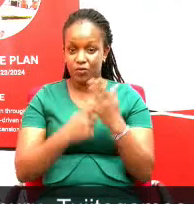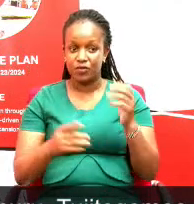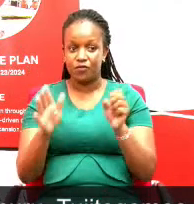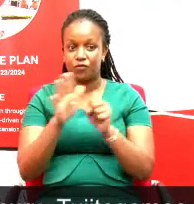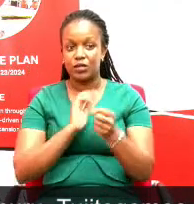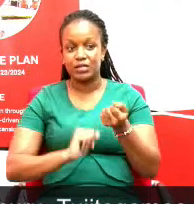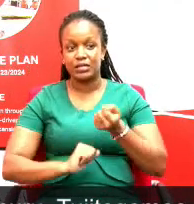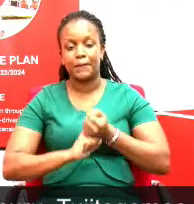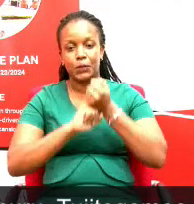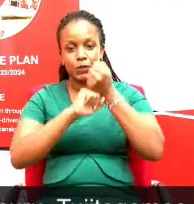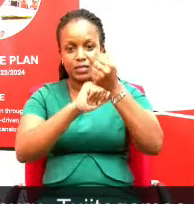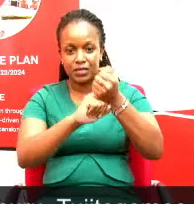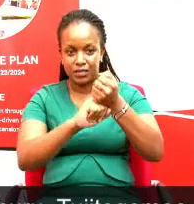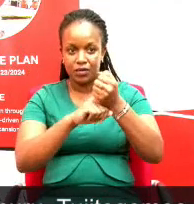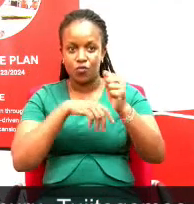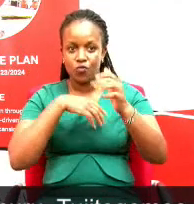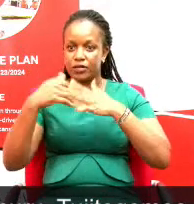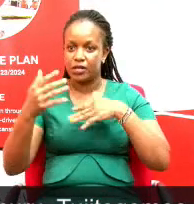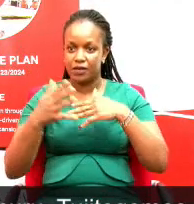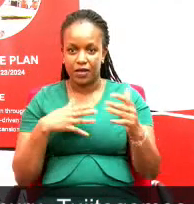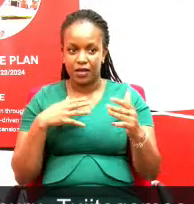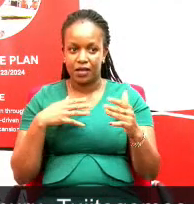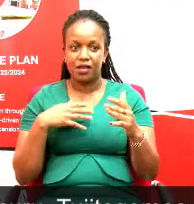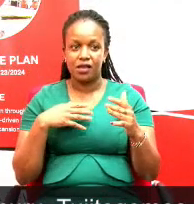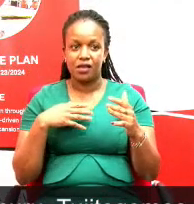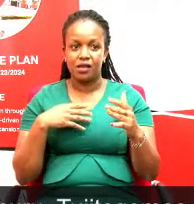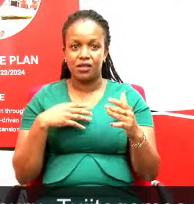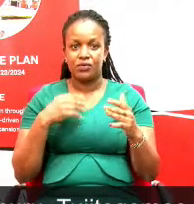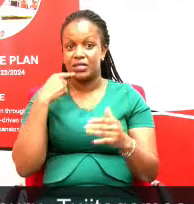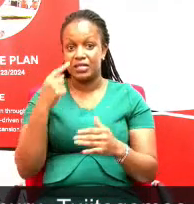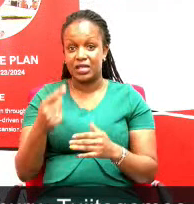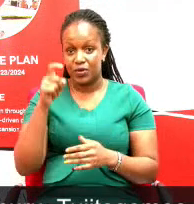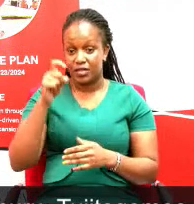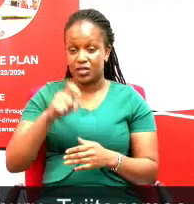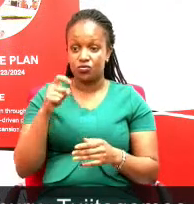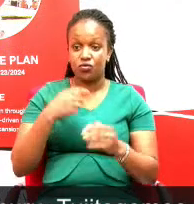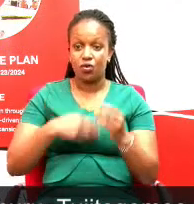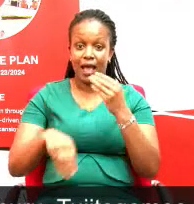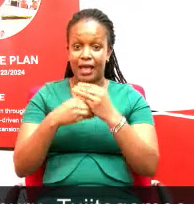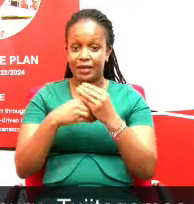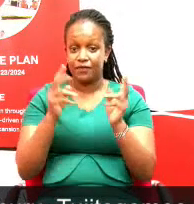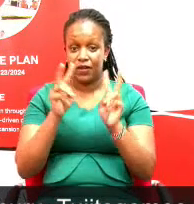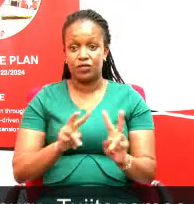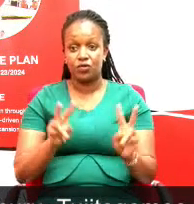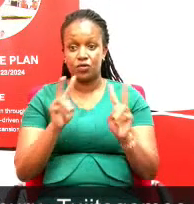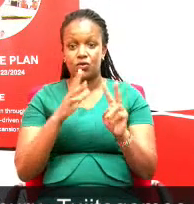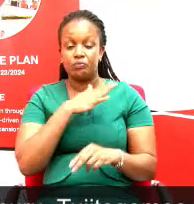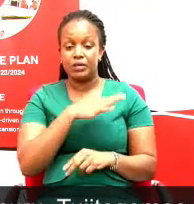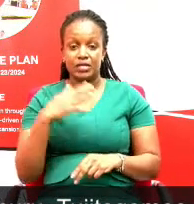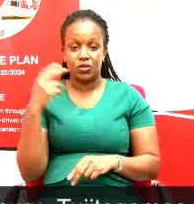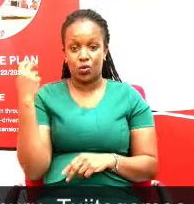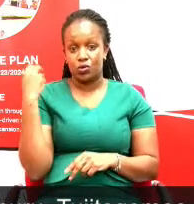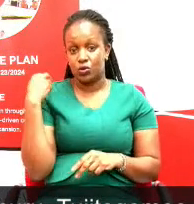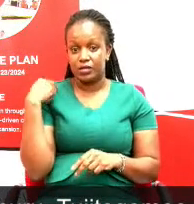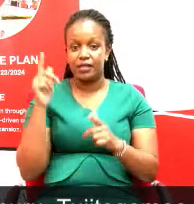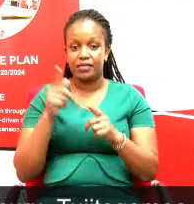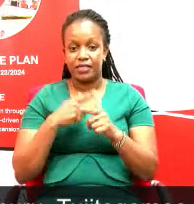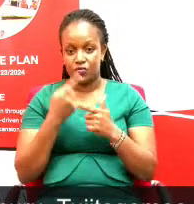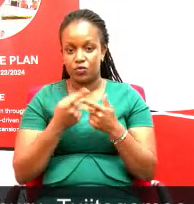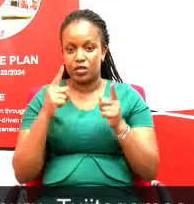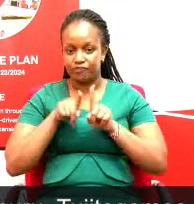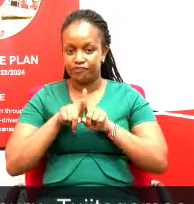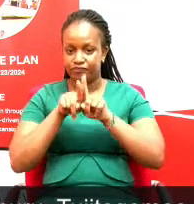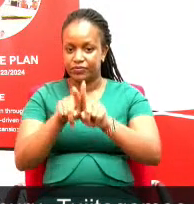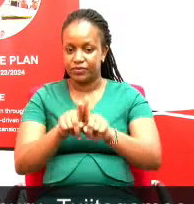full support. Wherever you think we need to add value, please consult, and we'll walk along this